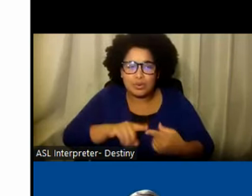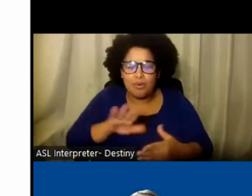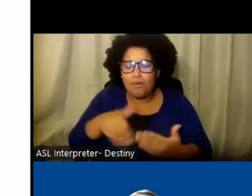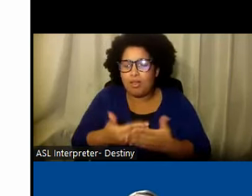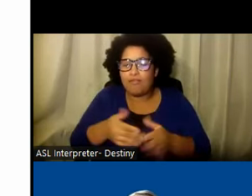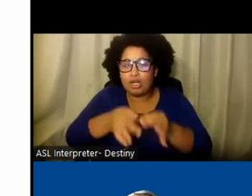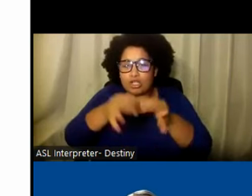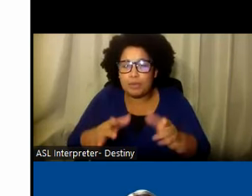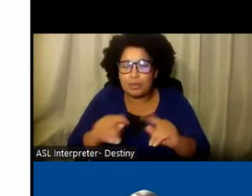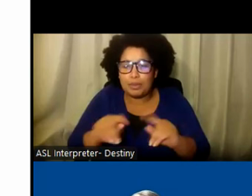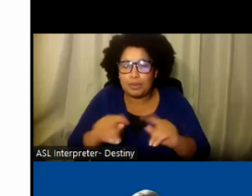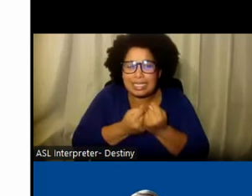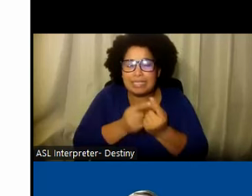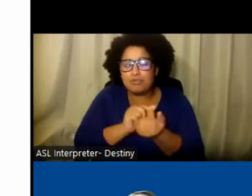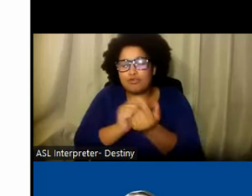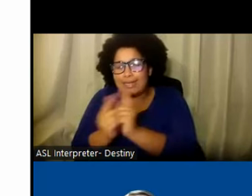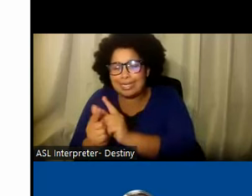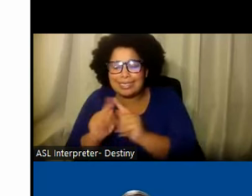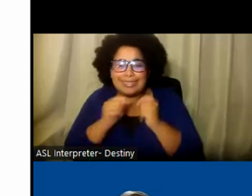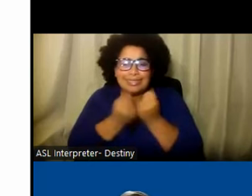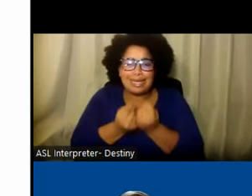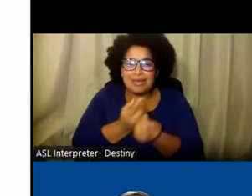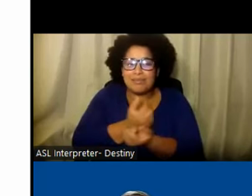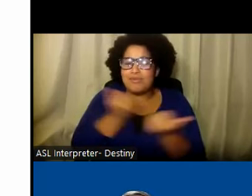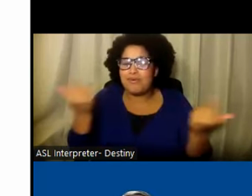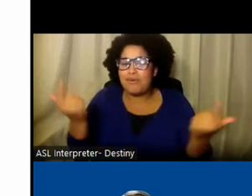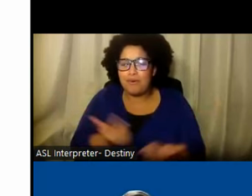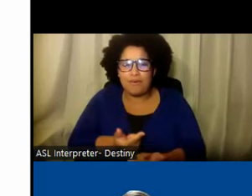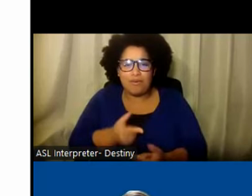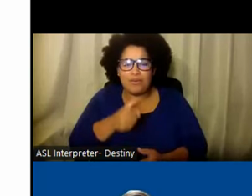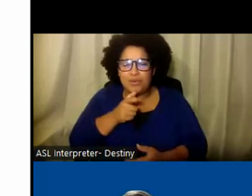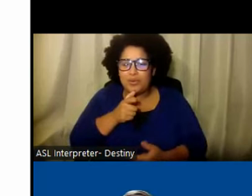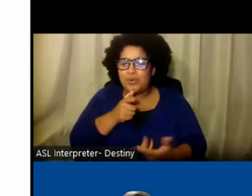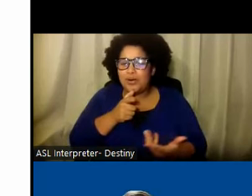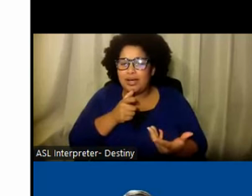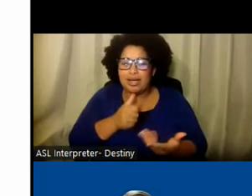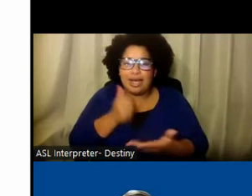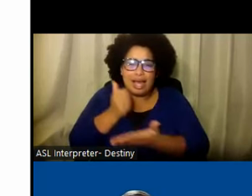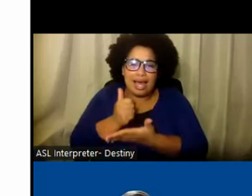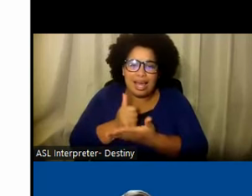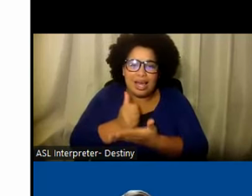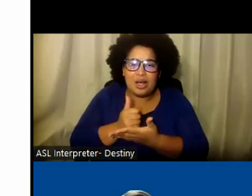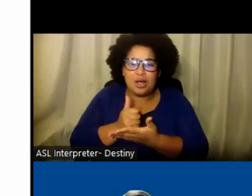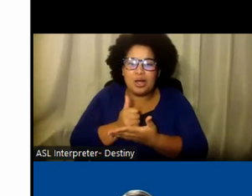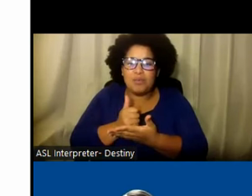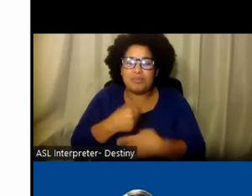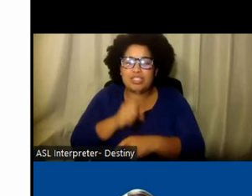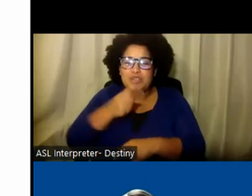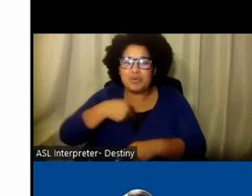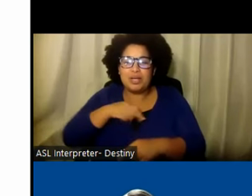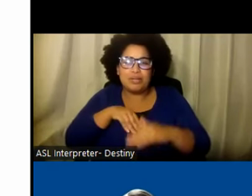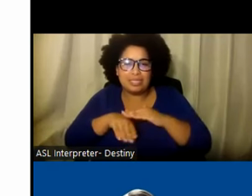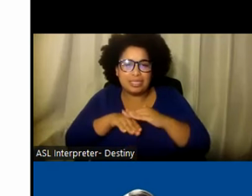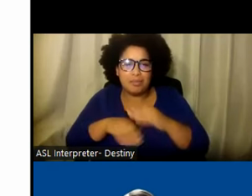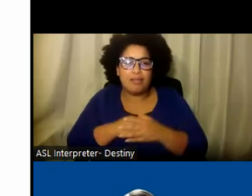our interpreting team and translation team and everybody else who helps us be as accessible as possible.